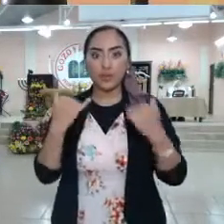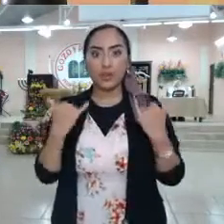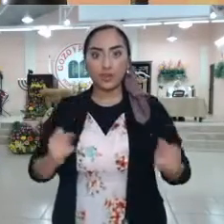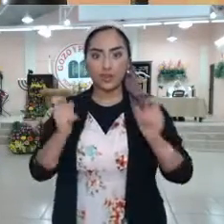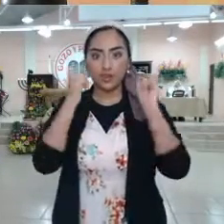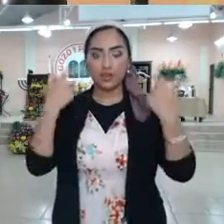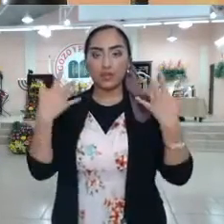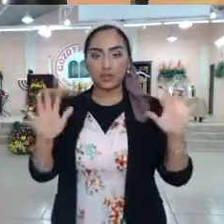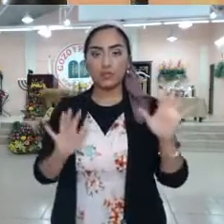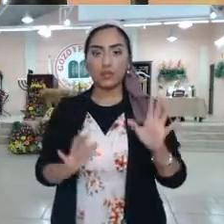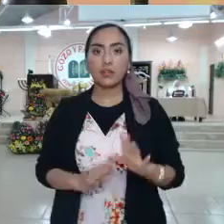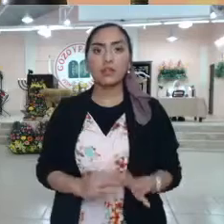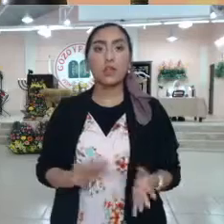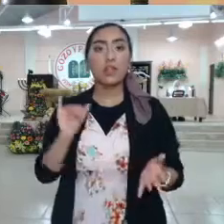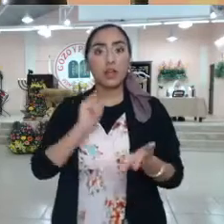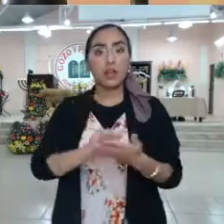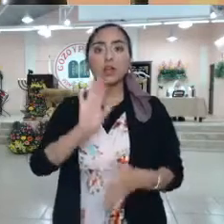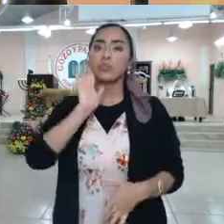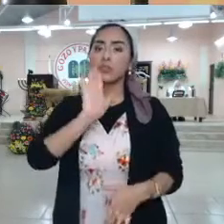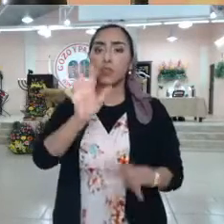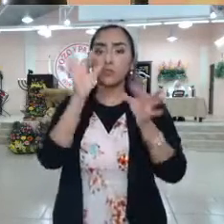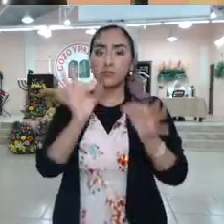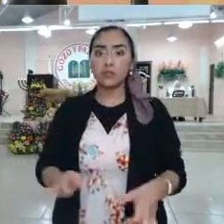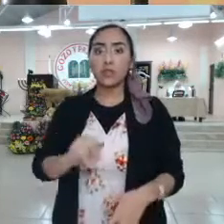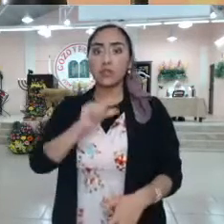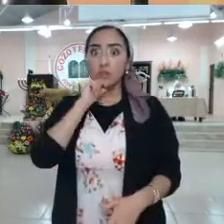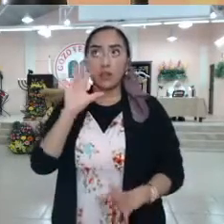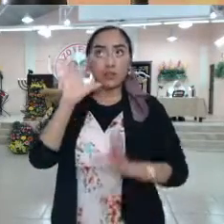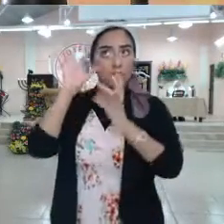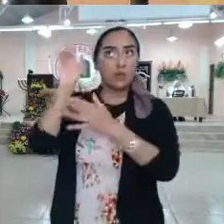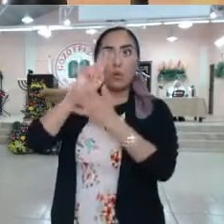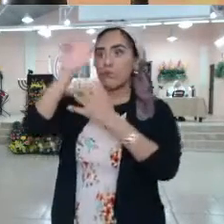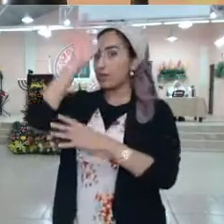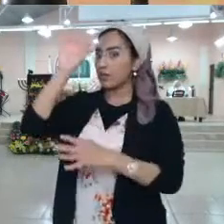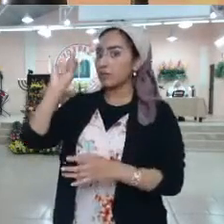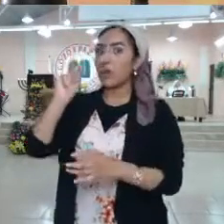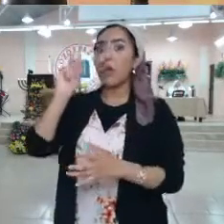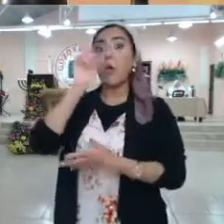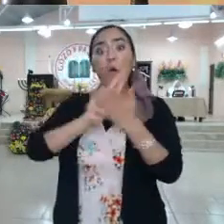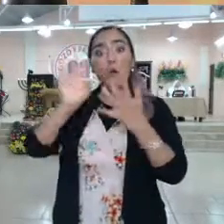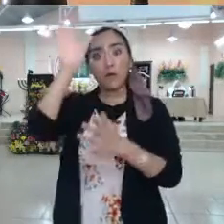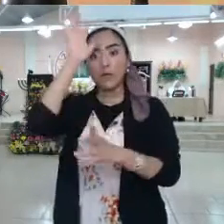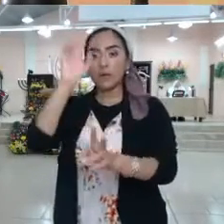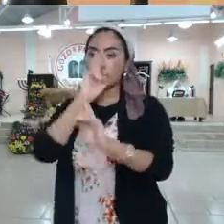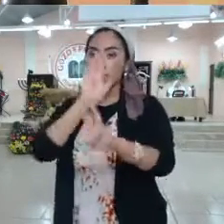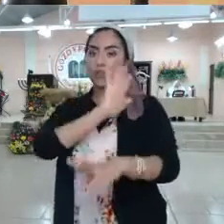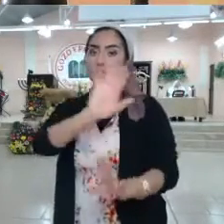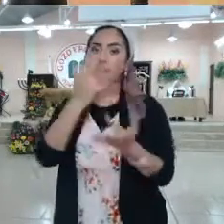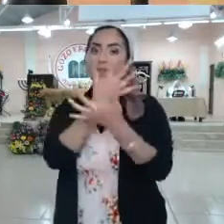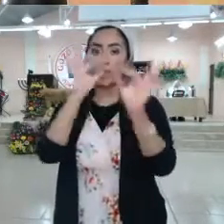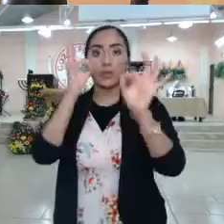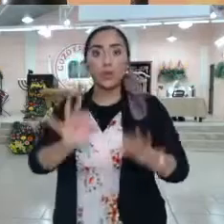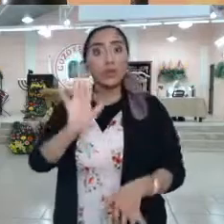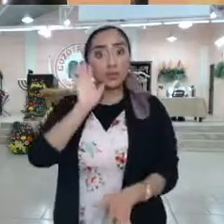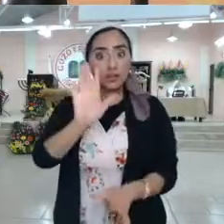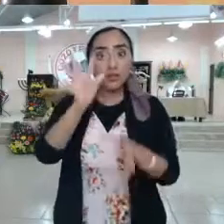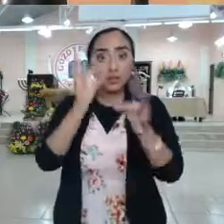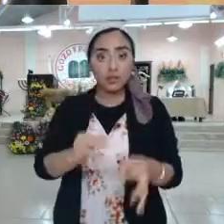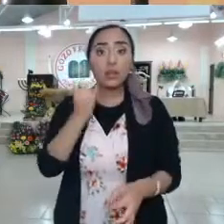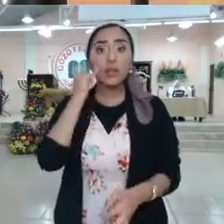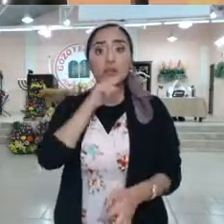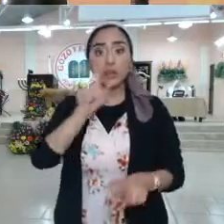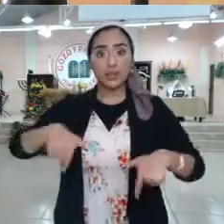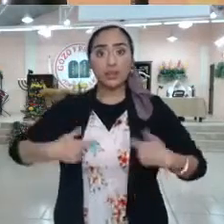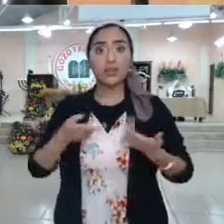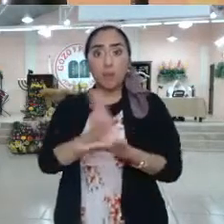reprobated after this feast. And that depends on you. It doesn't depend on the Eternal Father. The Eternal Father respects your free will. It